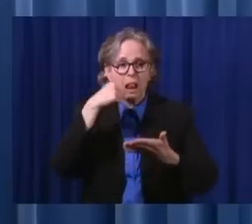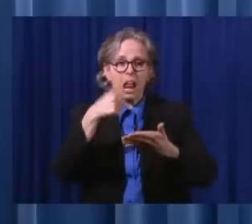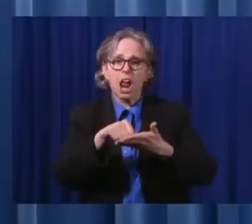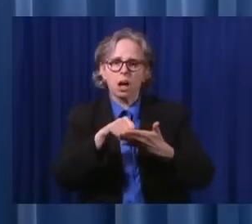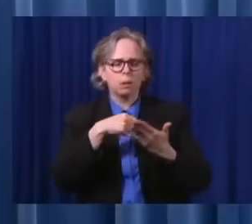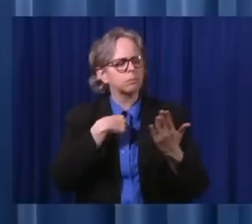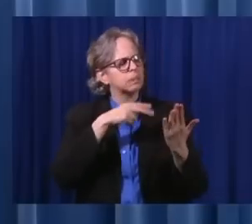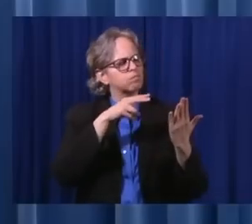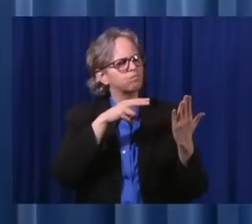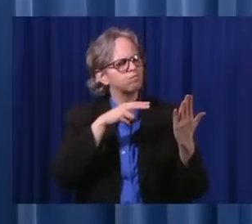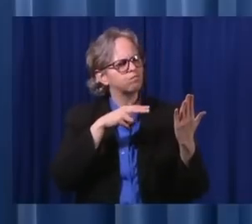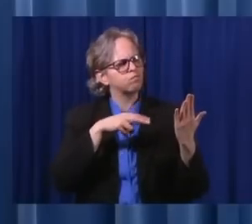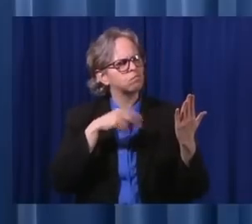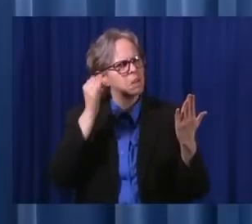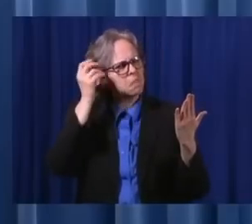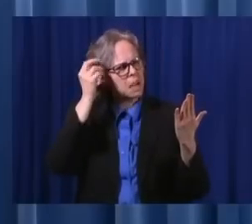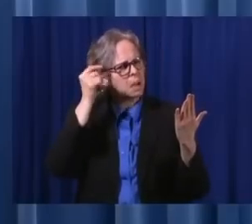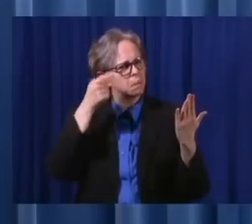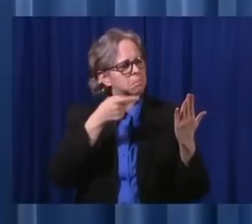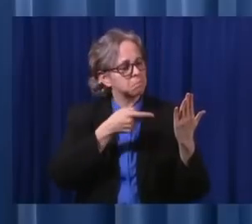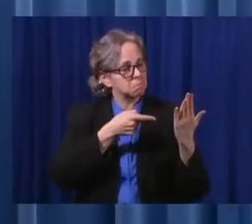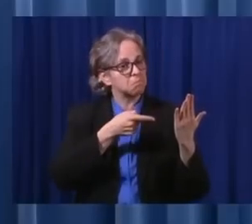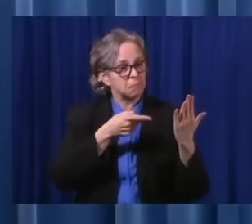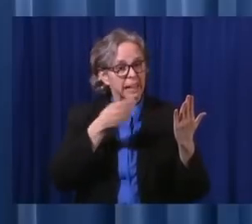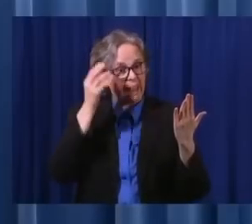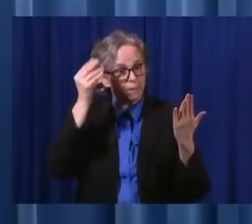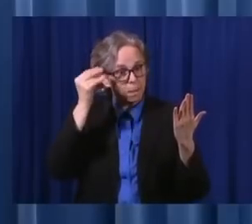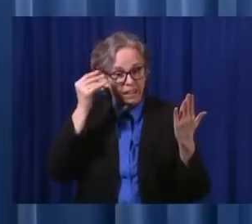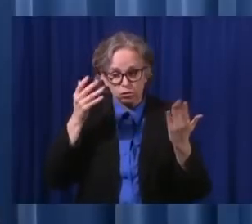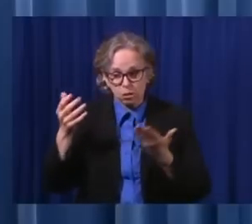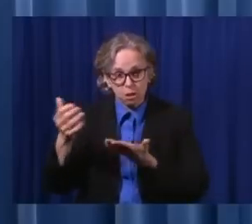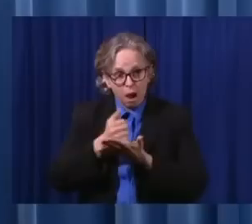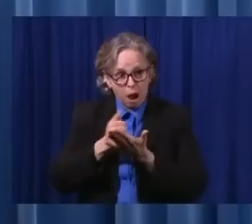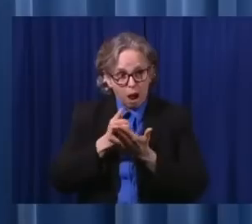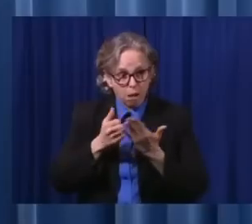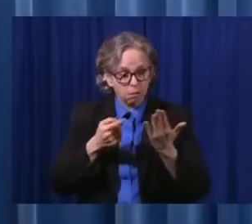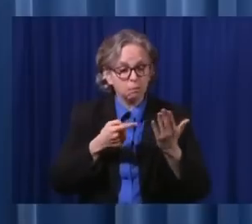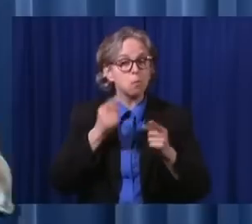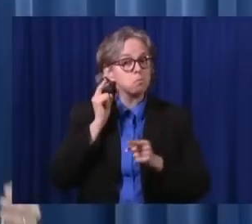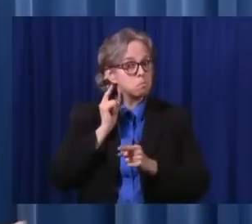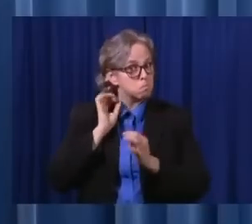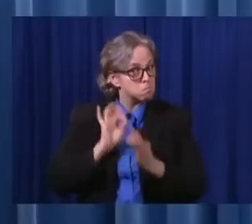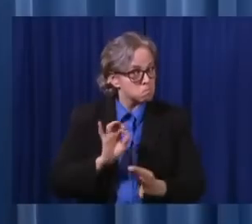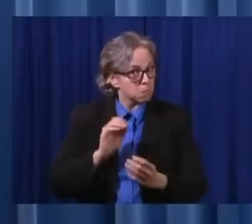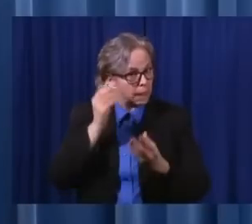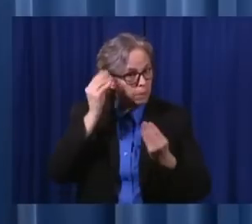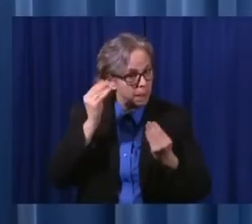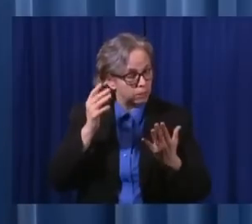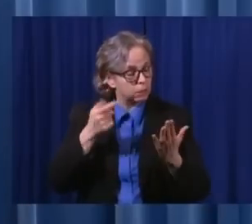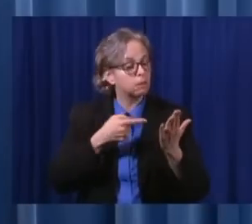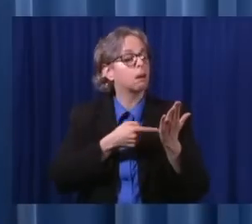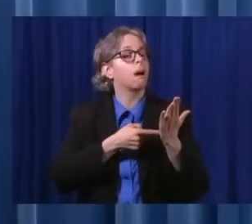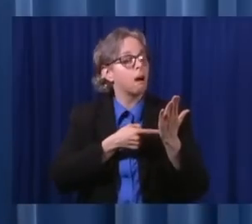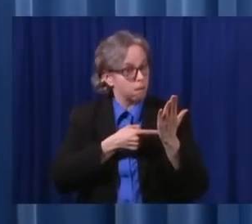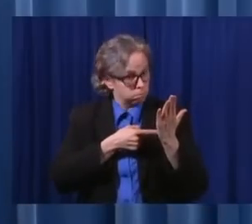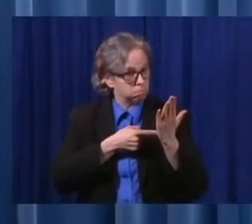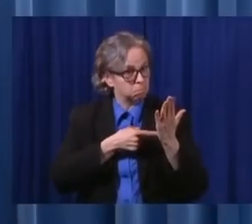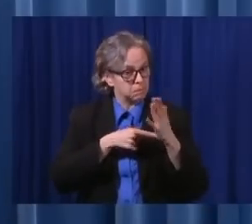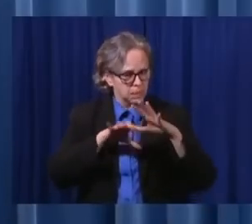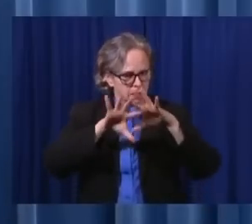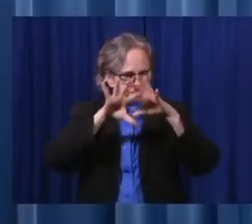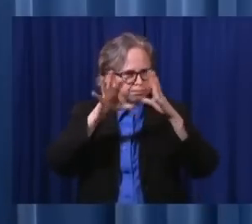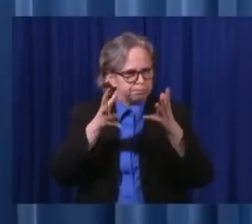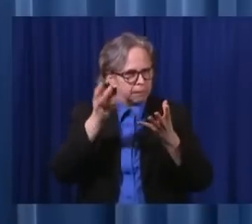together that we can help paint a bigger or a more accurate picture or more a complete picture.